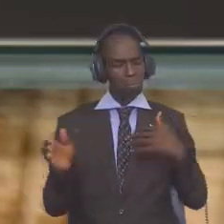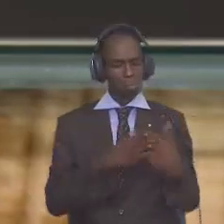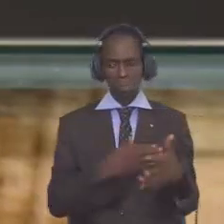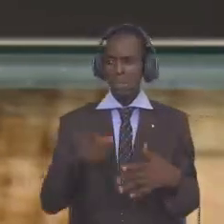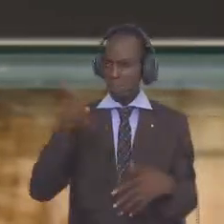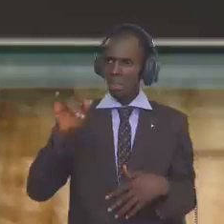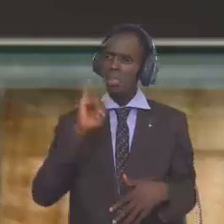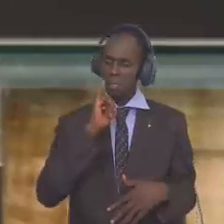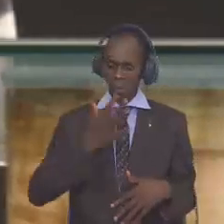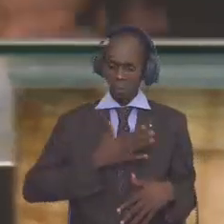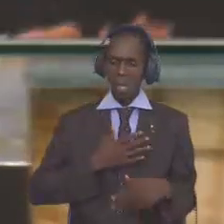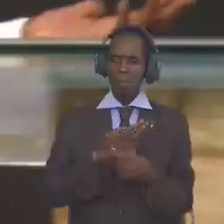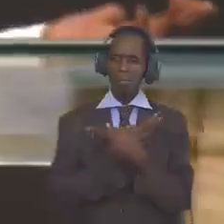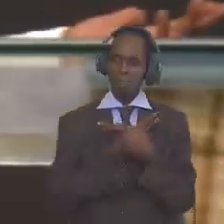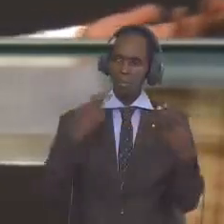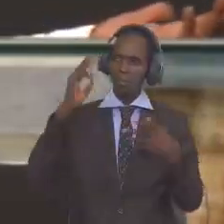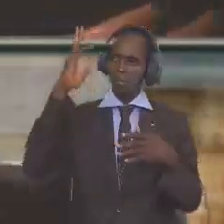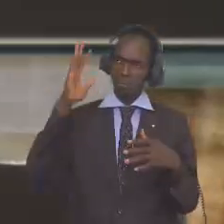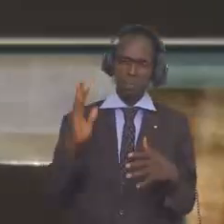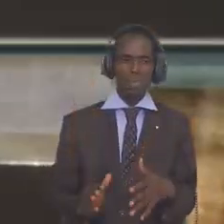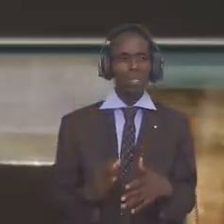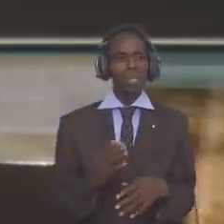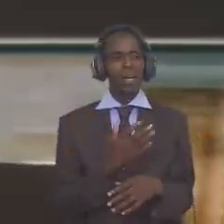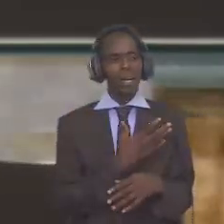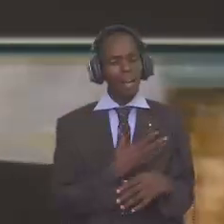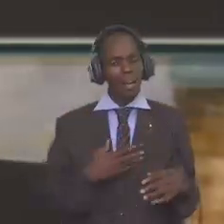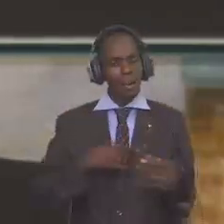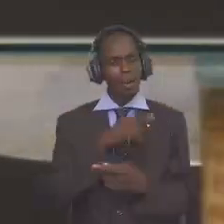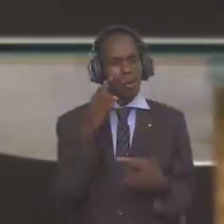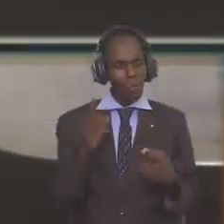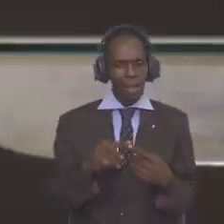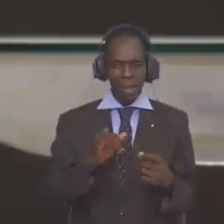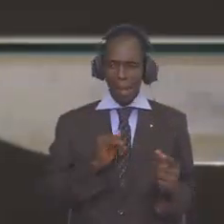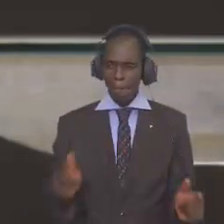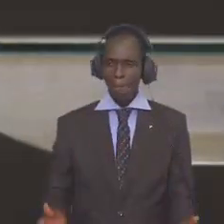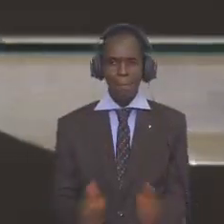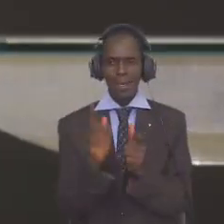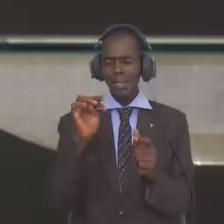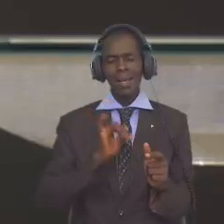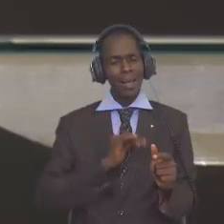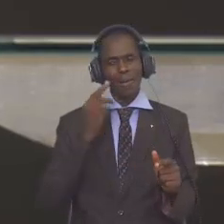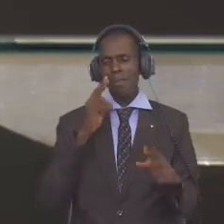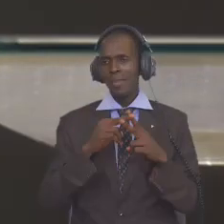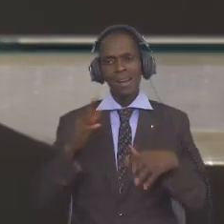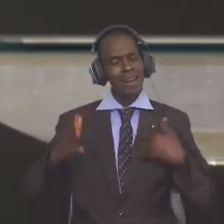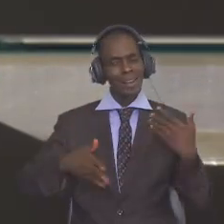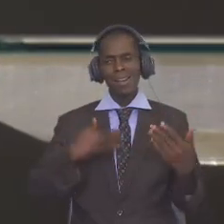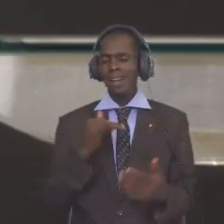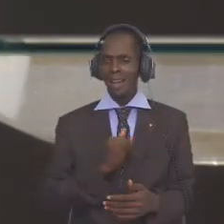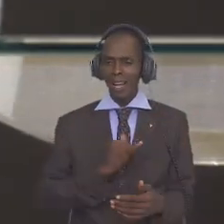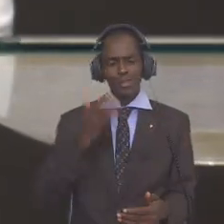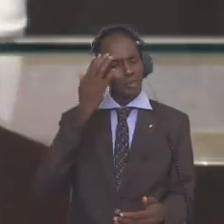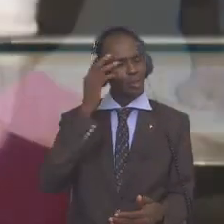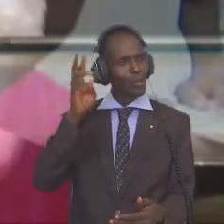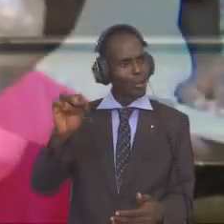fierce within and fighters without, and yet when I meet him, I'm so glad I acknowledge him,